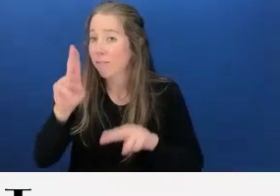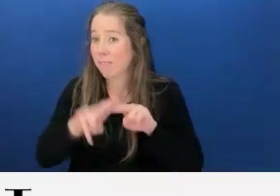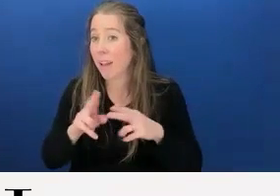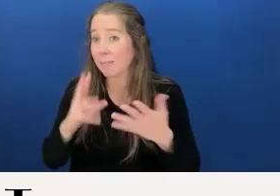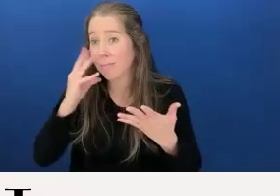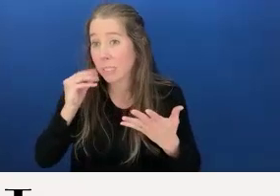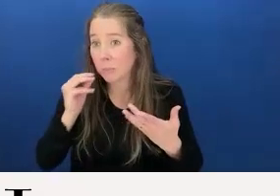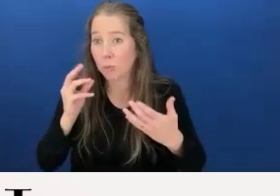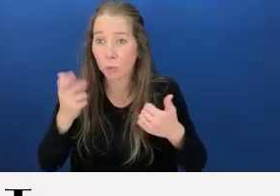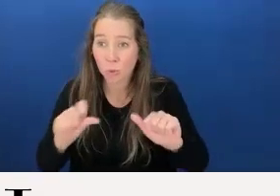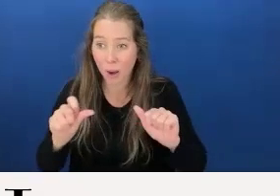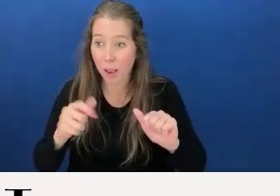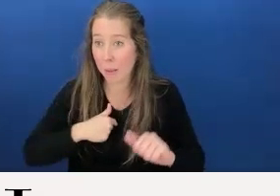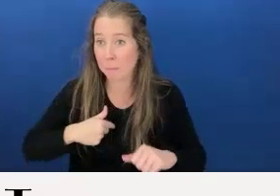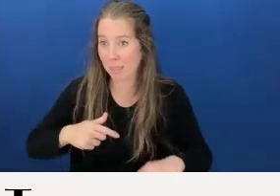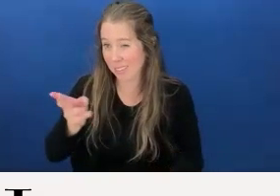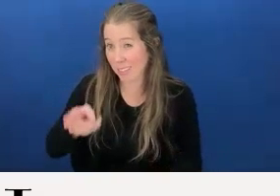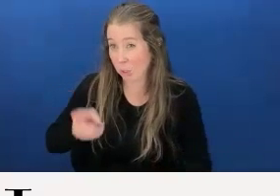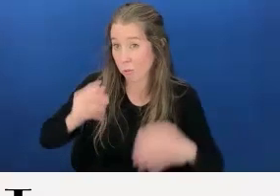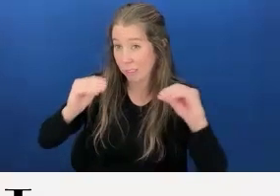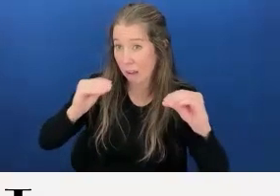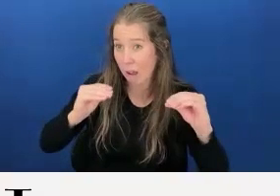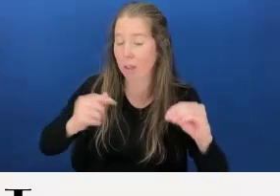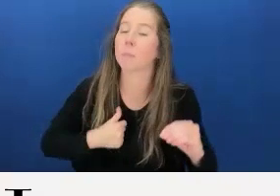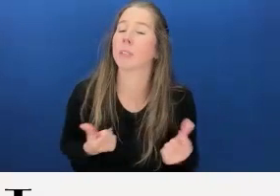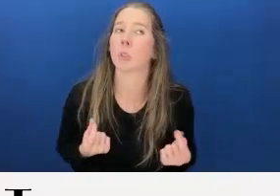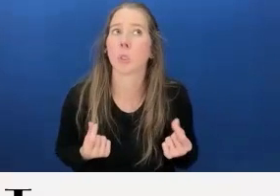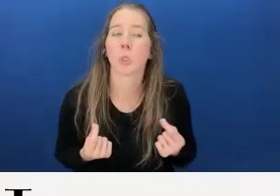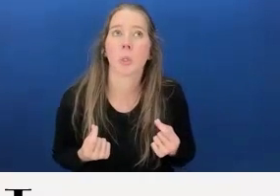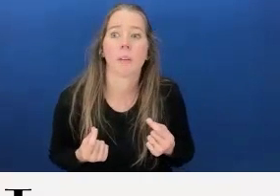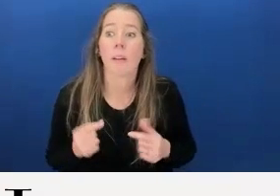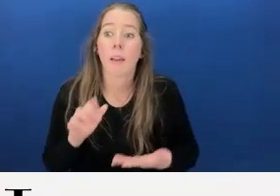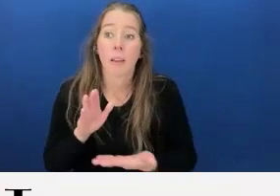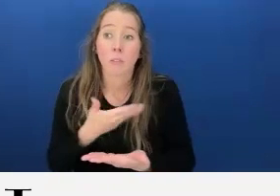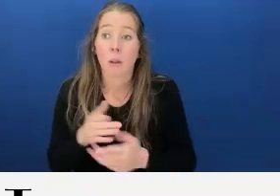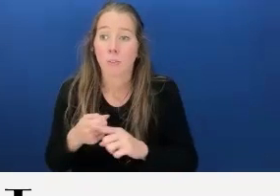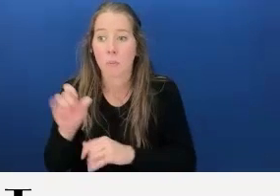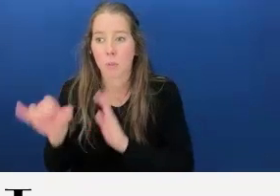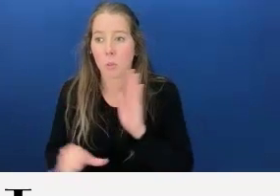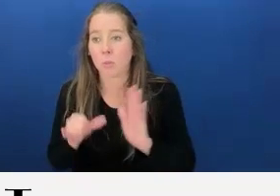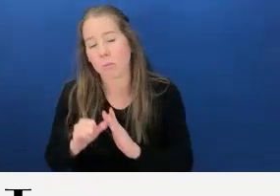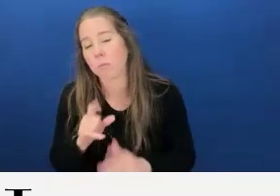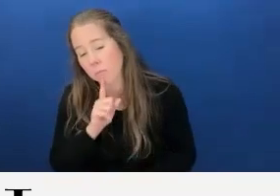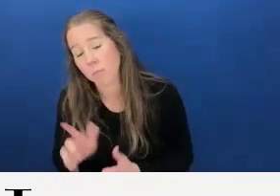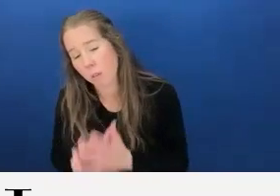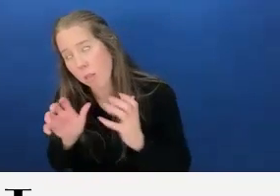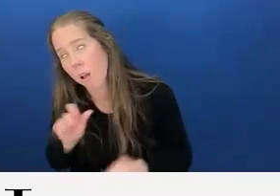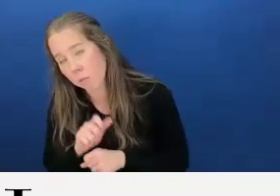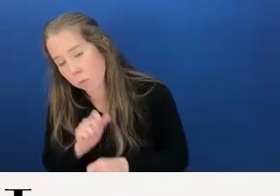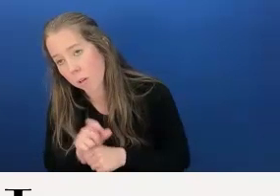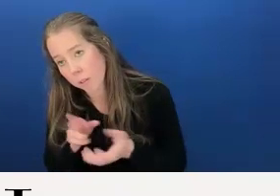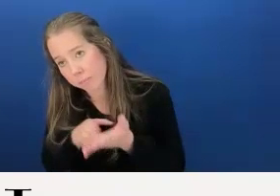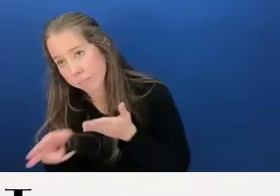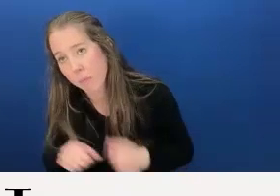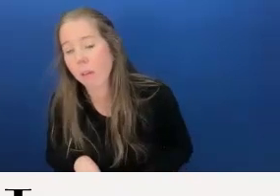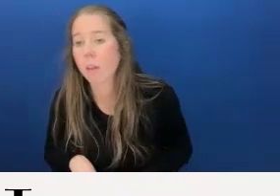actually. When I taught history, I would pull songs from YouTube. It's very labor intensive. And I would use a